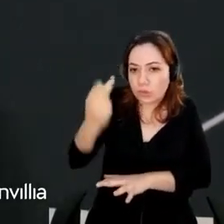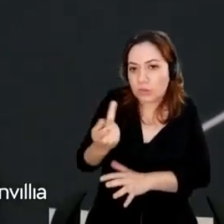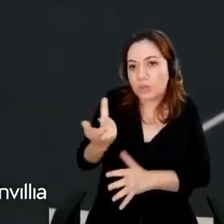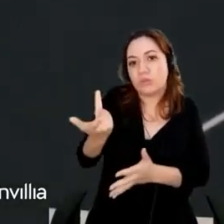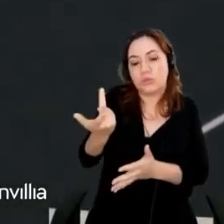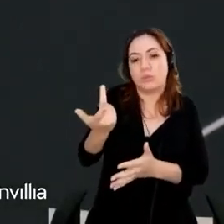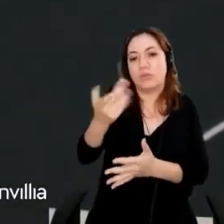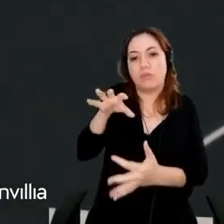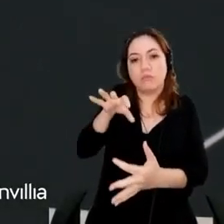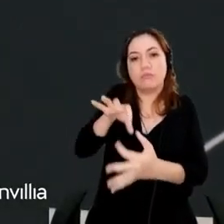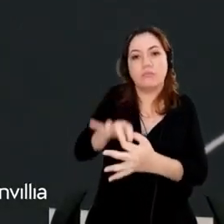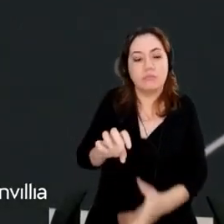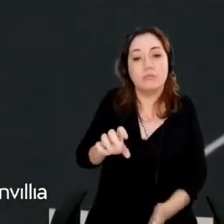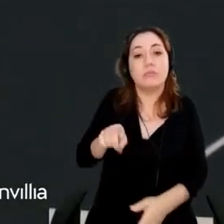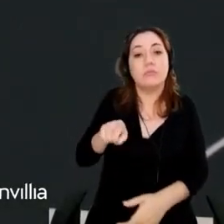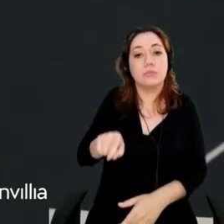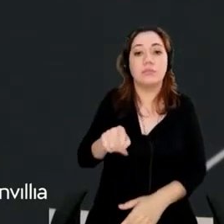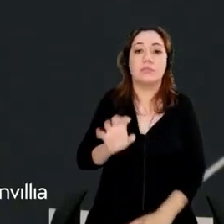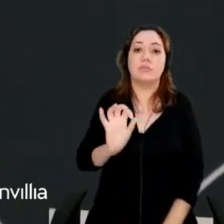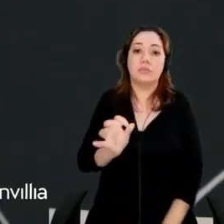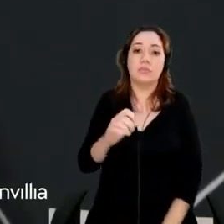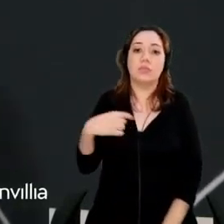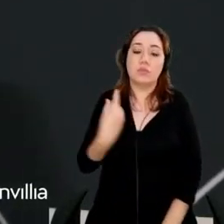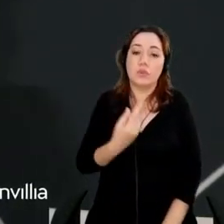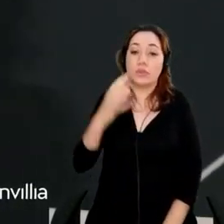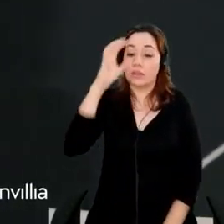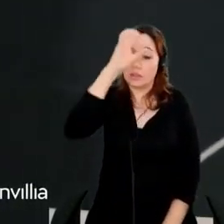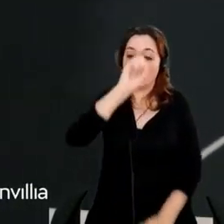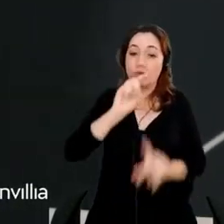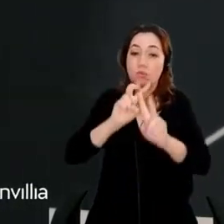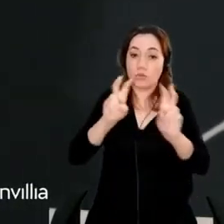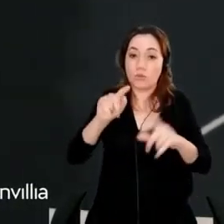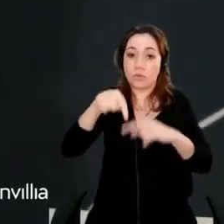learned from all revolution we have gone through so far,